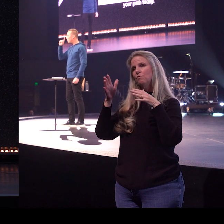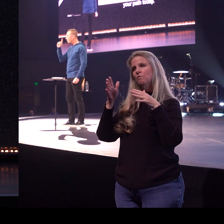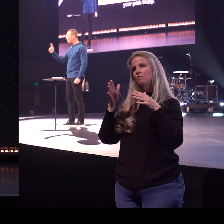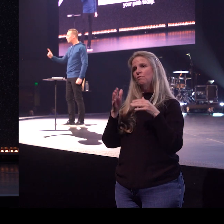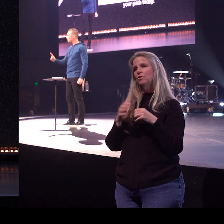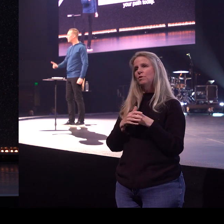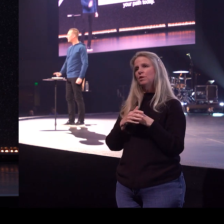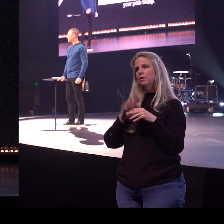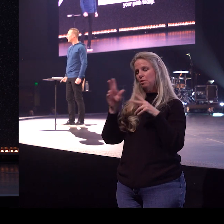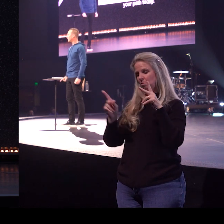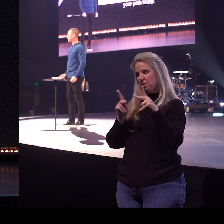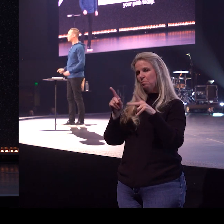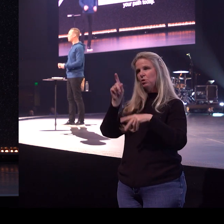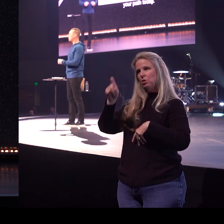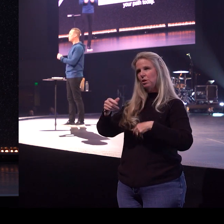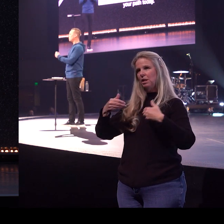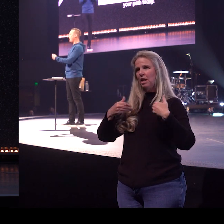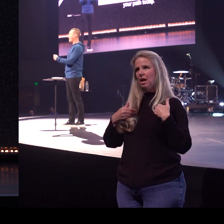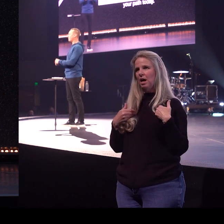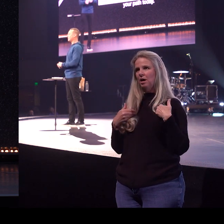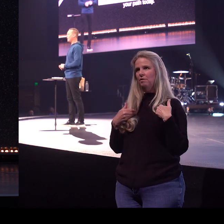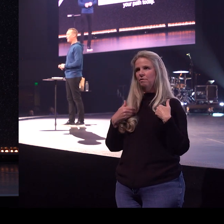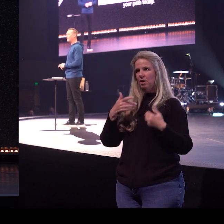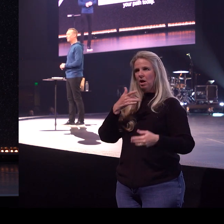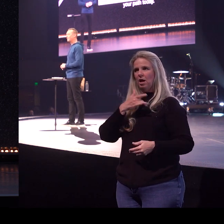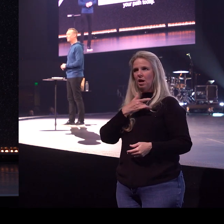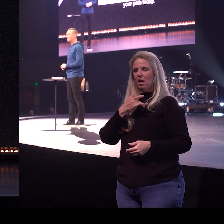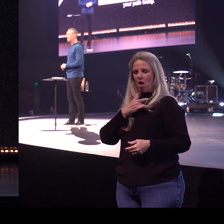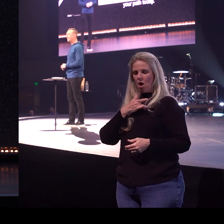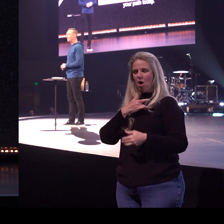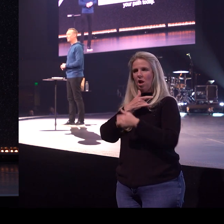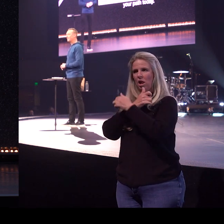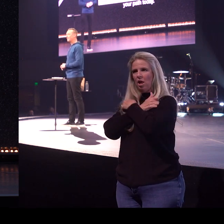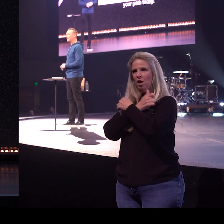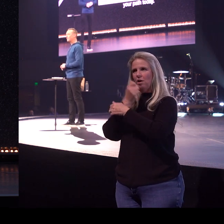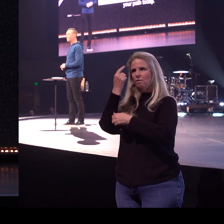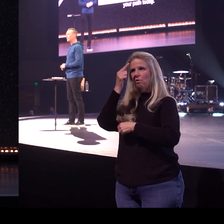one person that God's put in your path today.